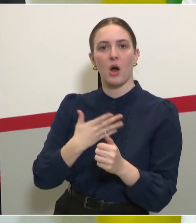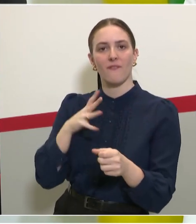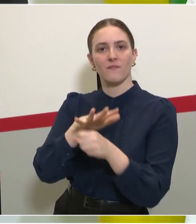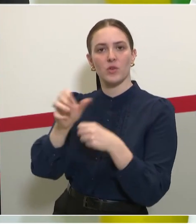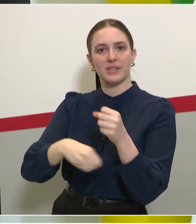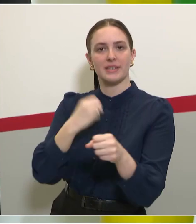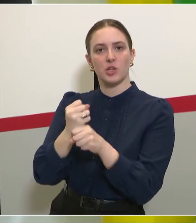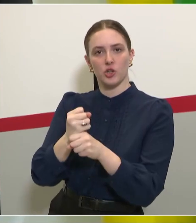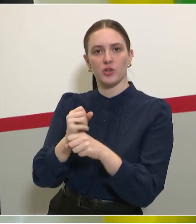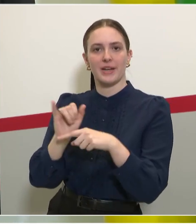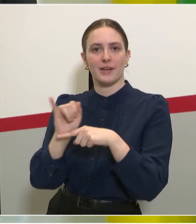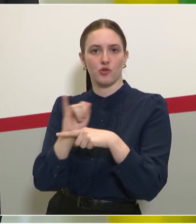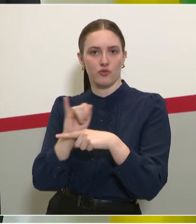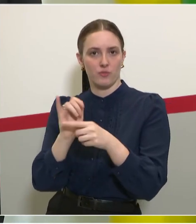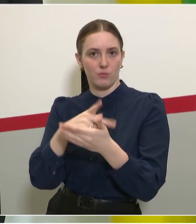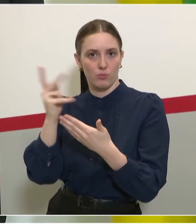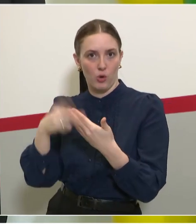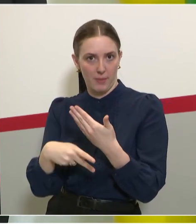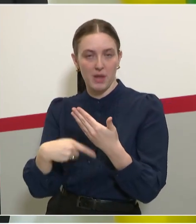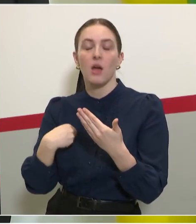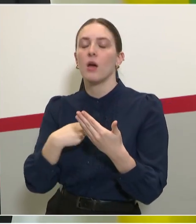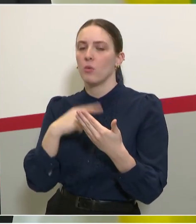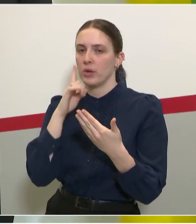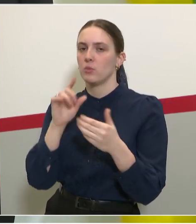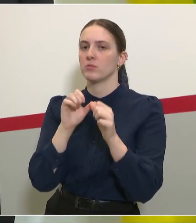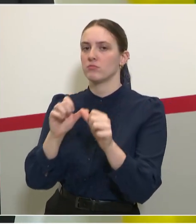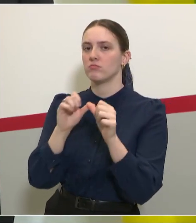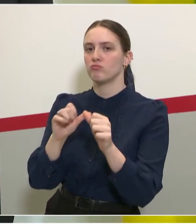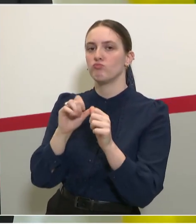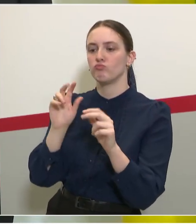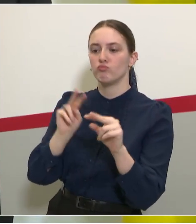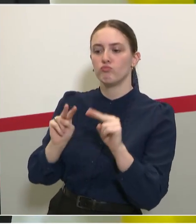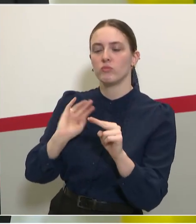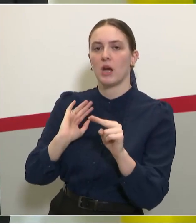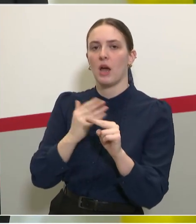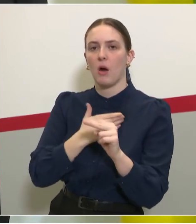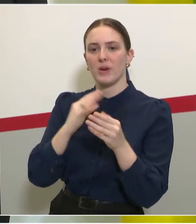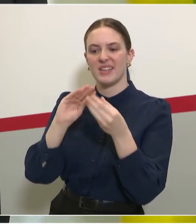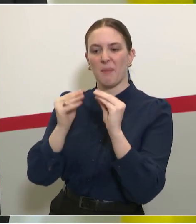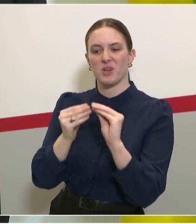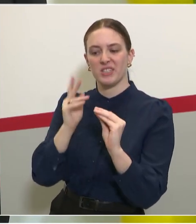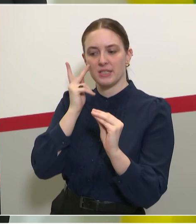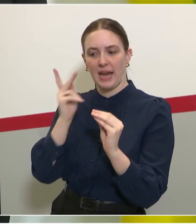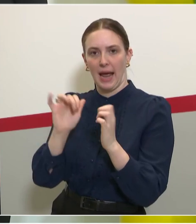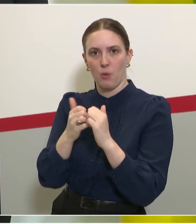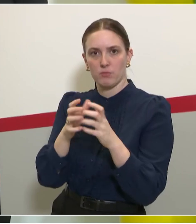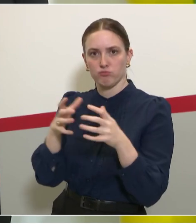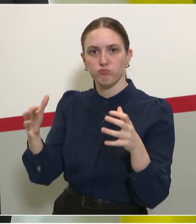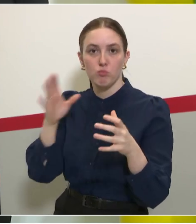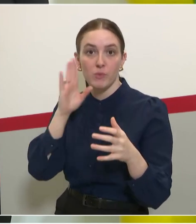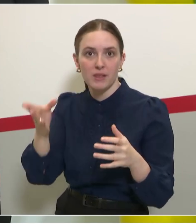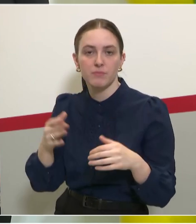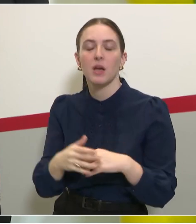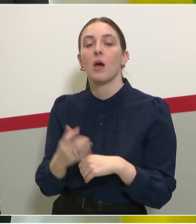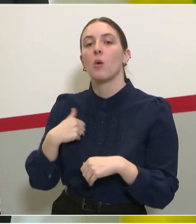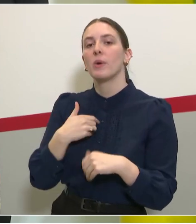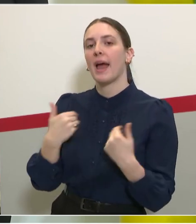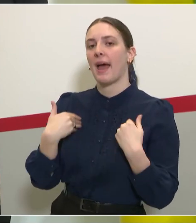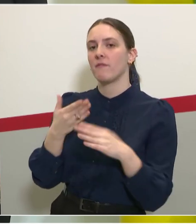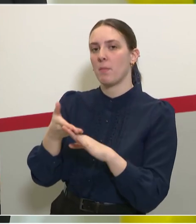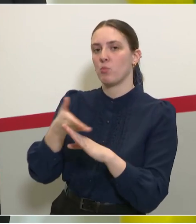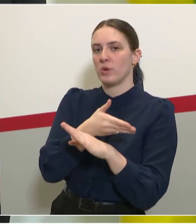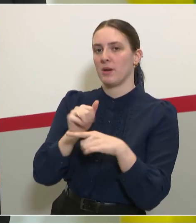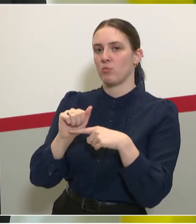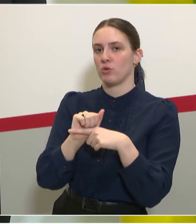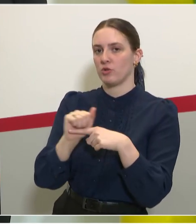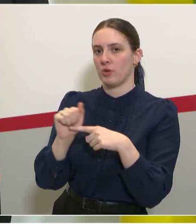program. And we'll continue to look at our numbers and see what's possible in terms of expanding. Also, we run a pre-apprenticeship program